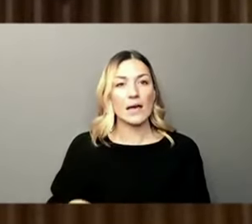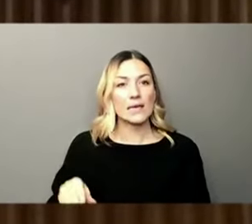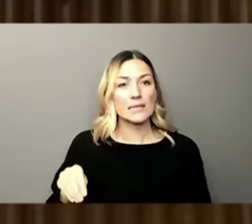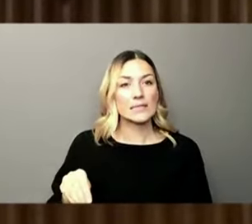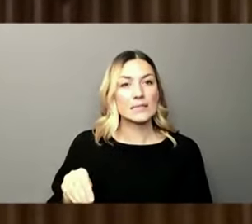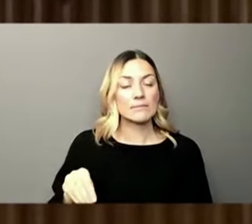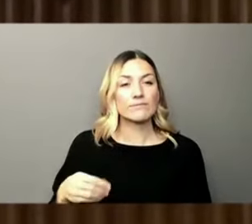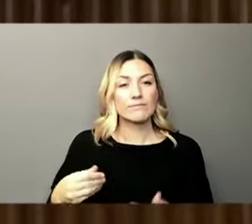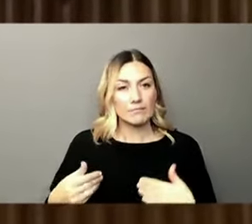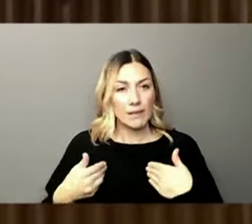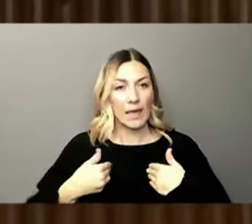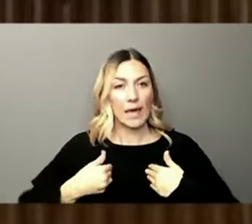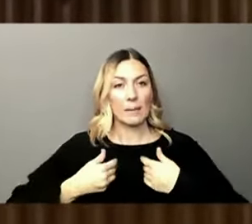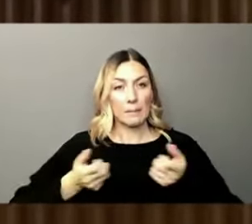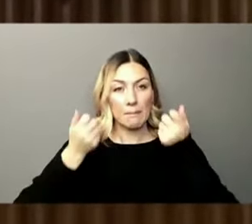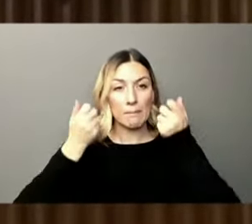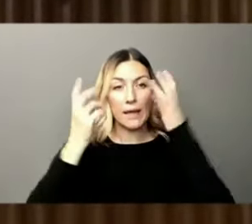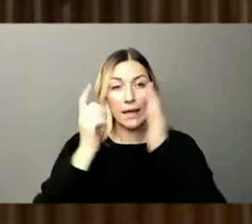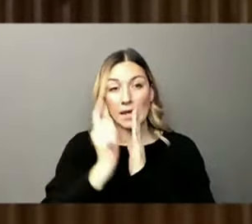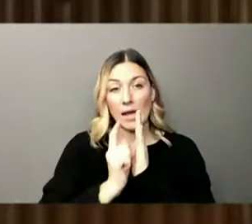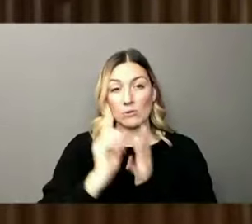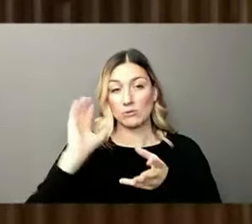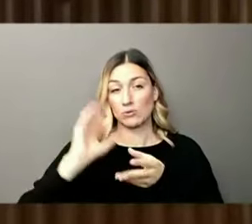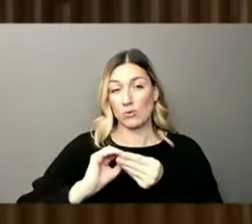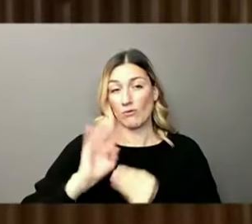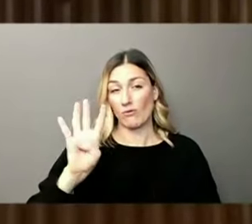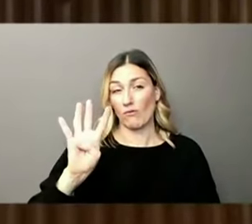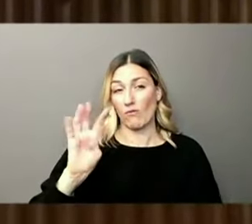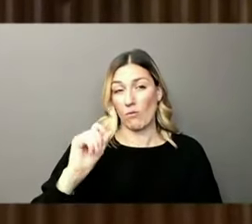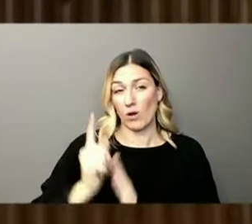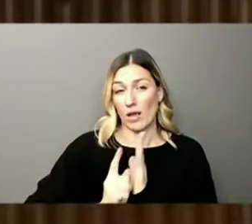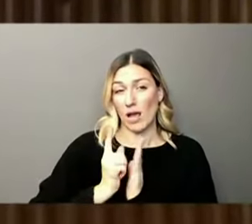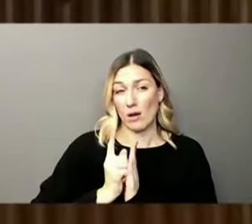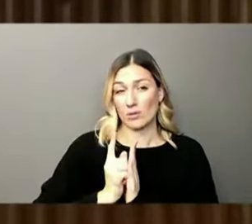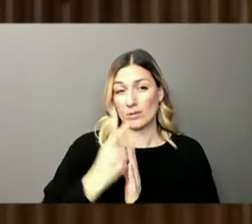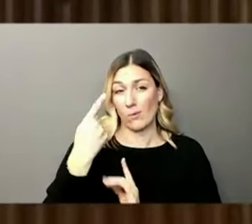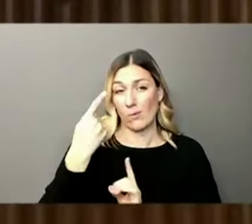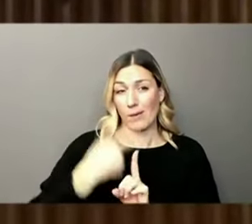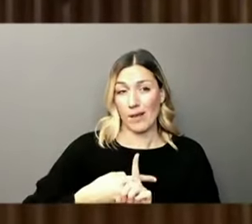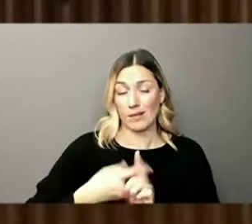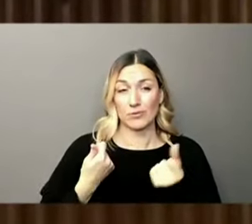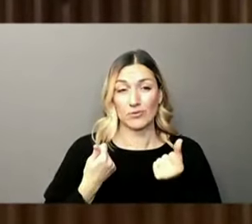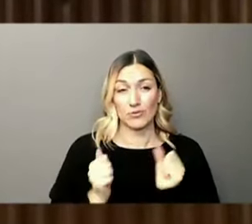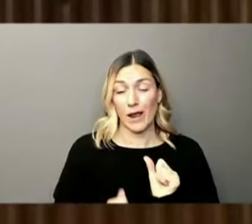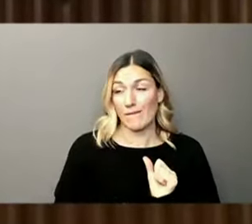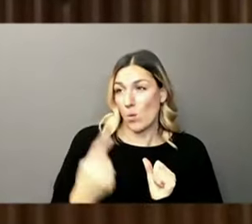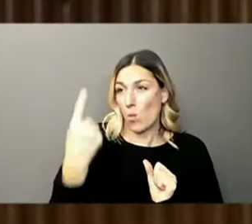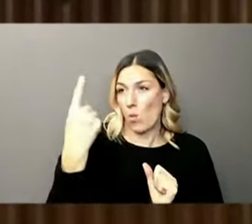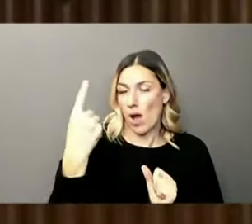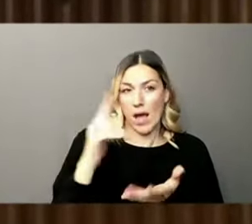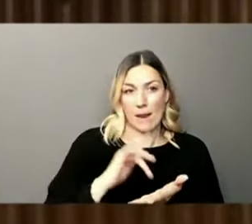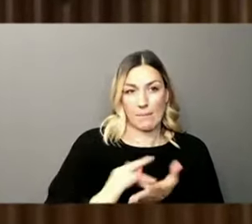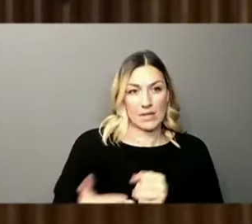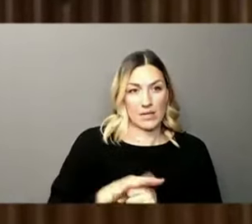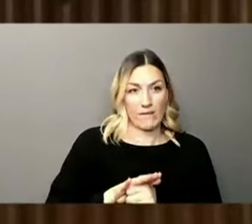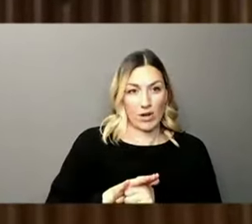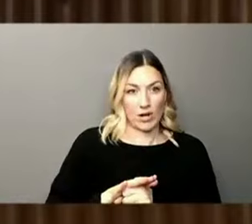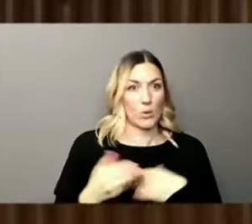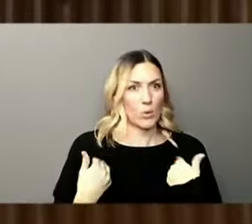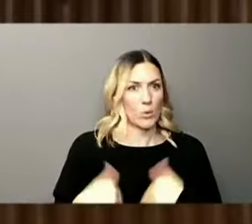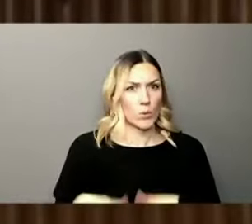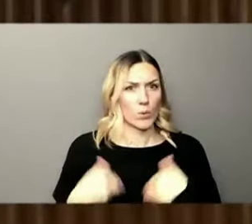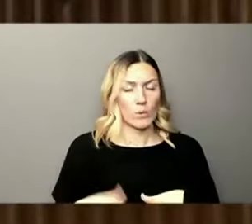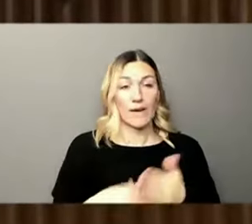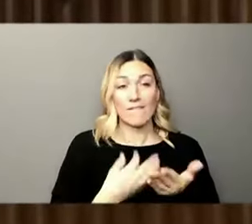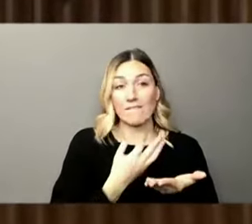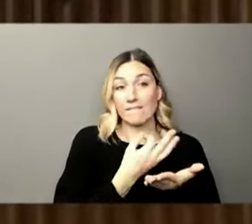hours, probably a total of 40 hours over a month, just trying to get one medication covered. So that there's a cost, there's a financial